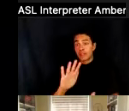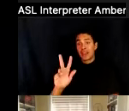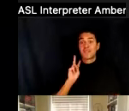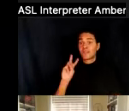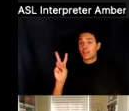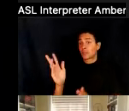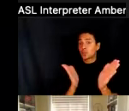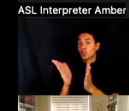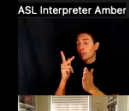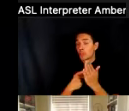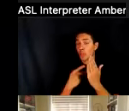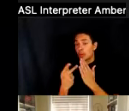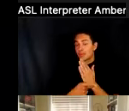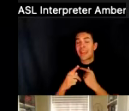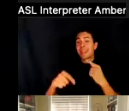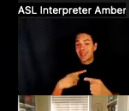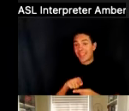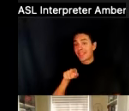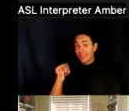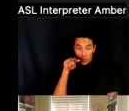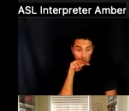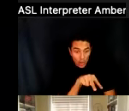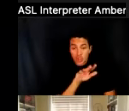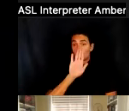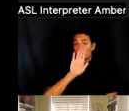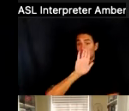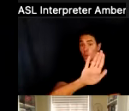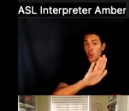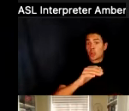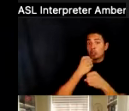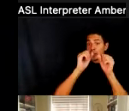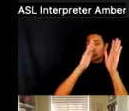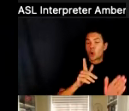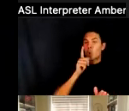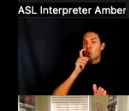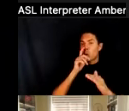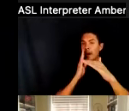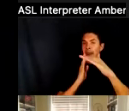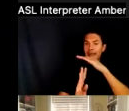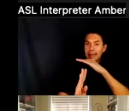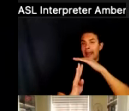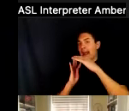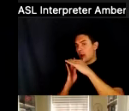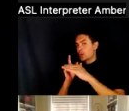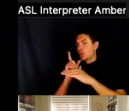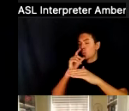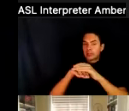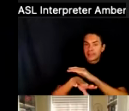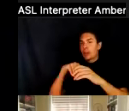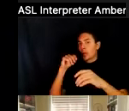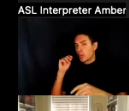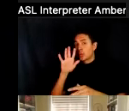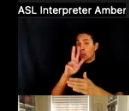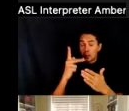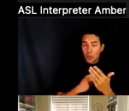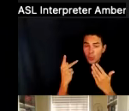program, then them watching your facility, seeing who's going in and out of your